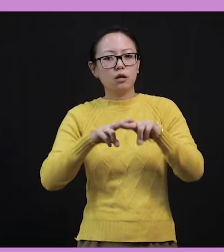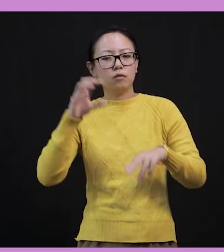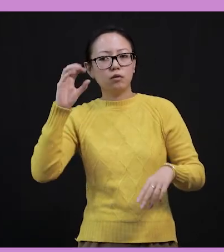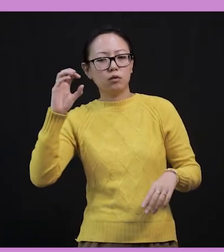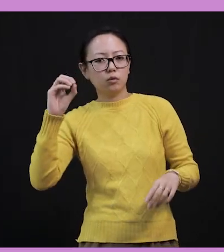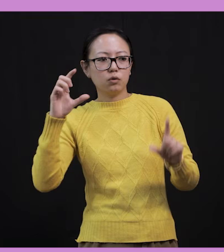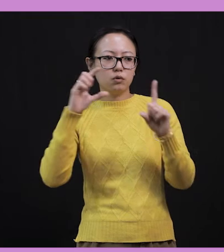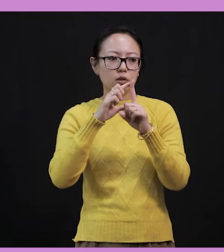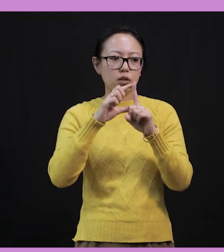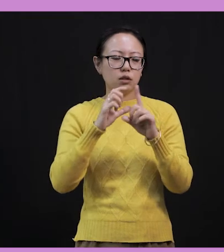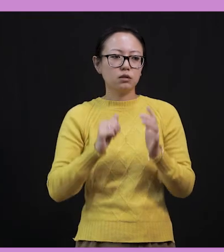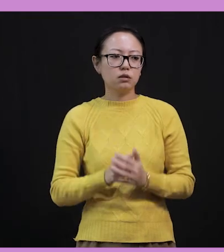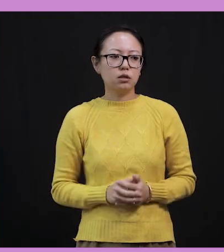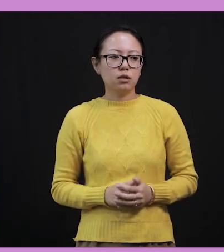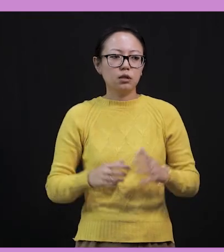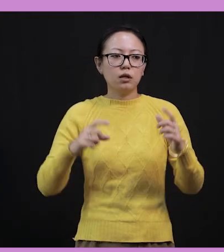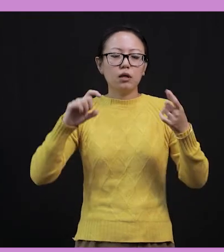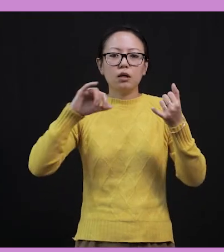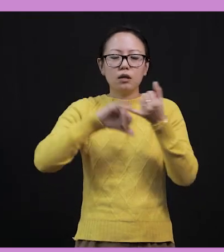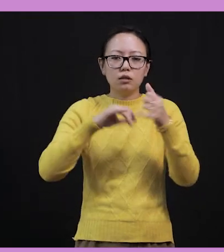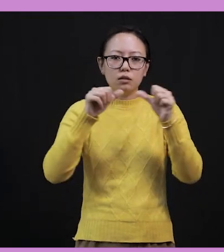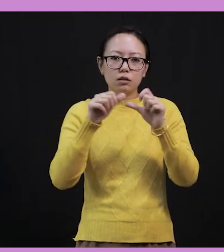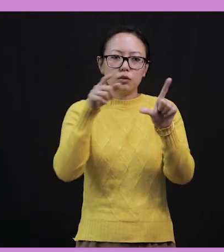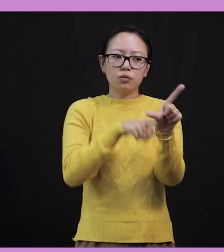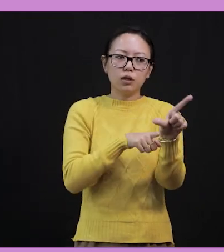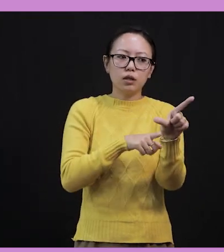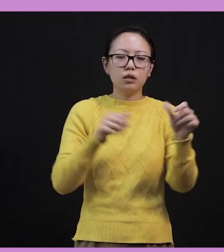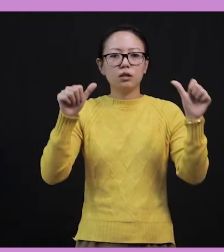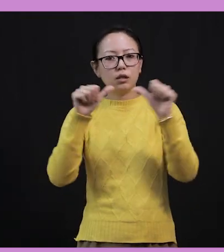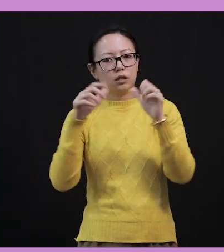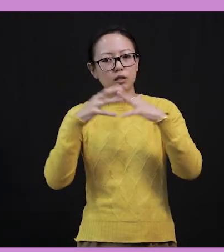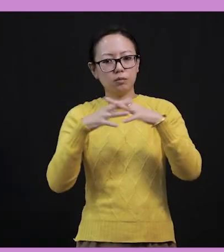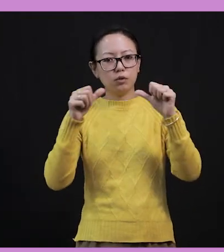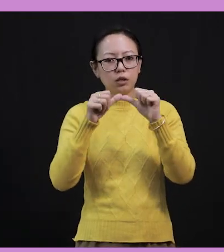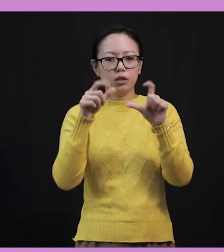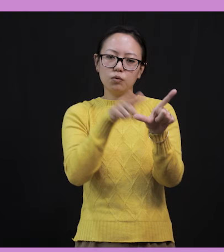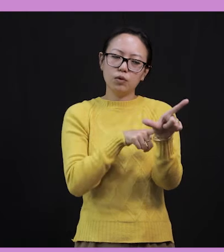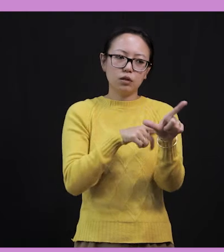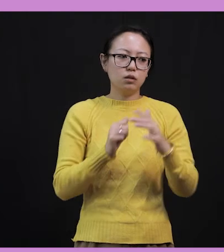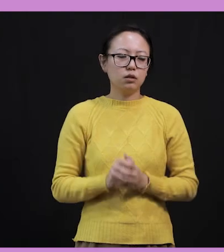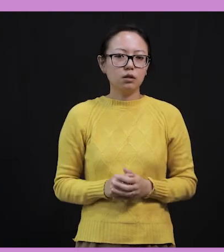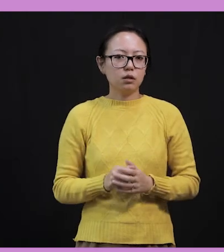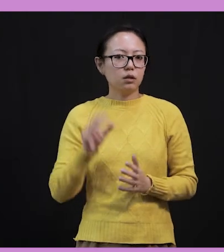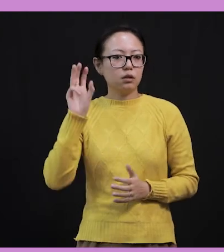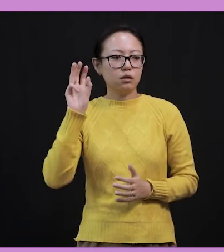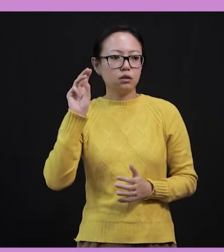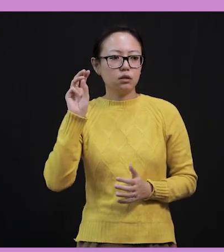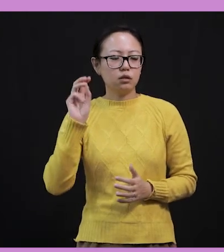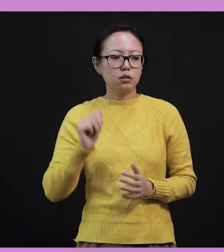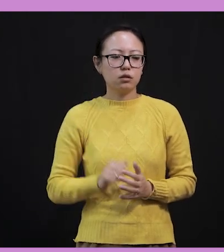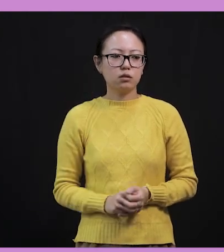food. Let's find out the third one. So, when he wiggles in the grass, I will stand